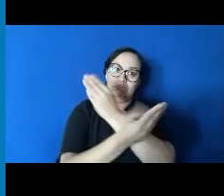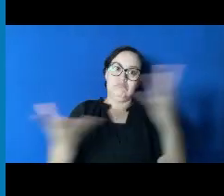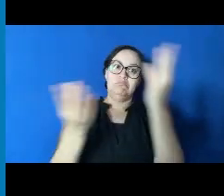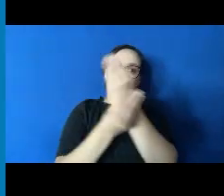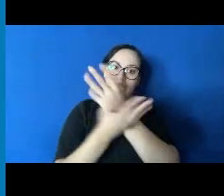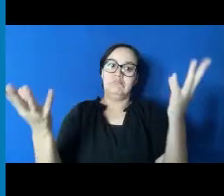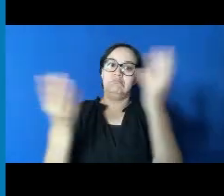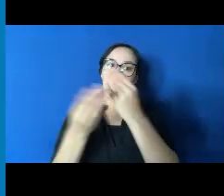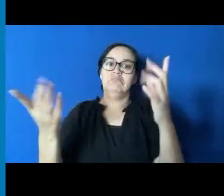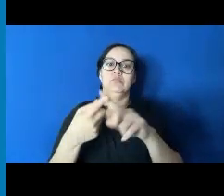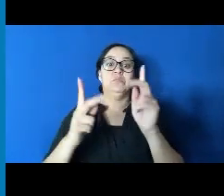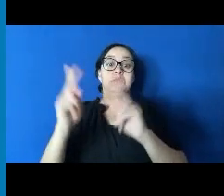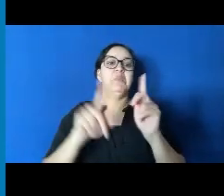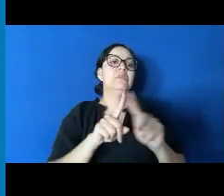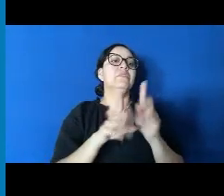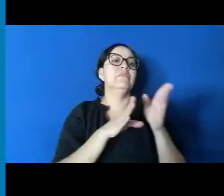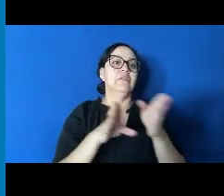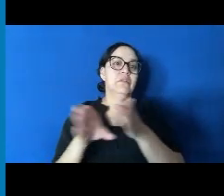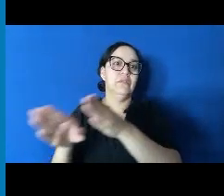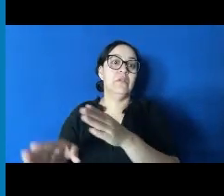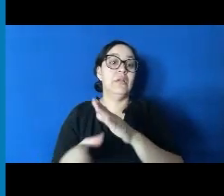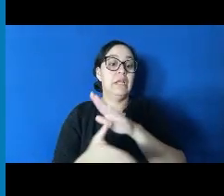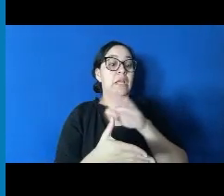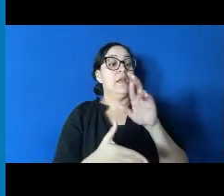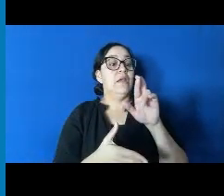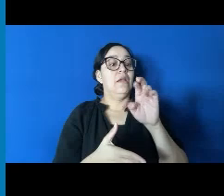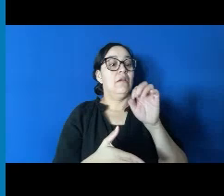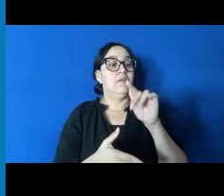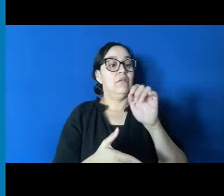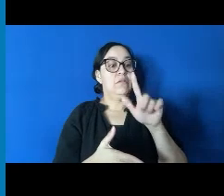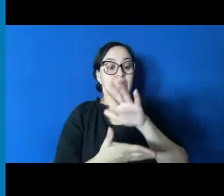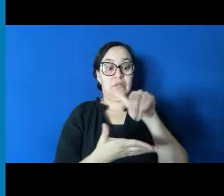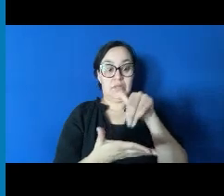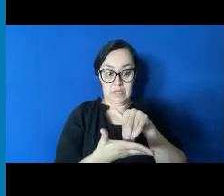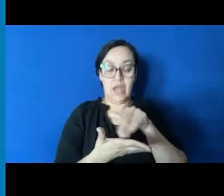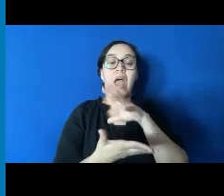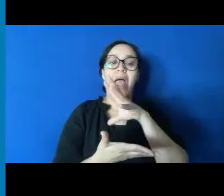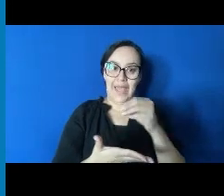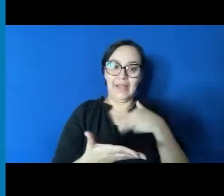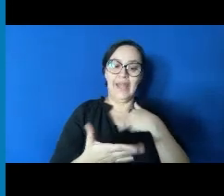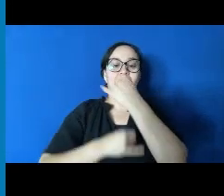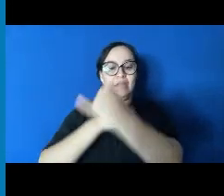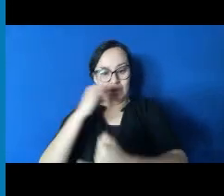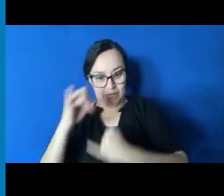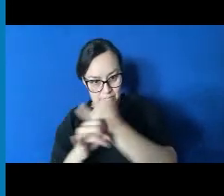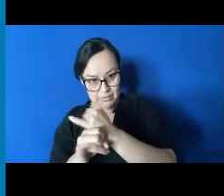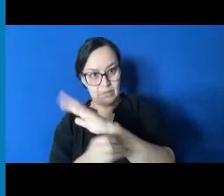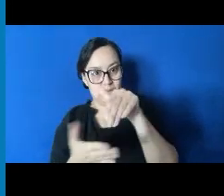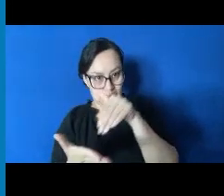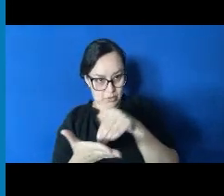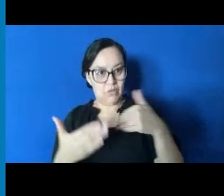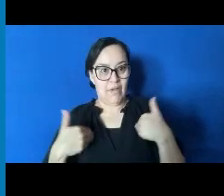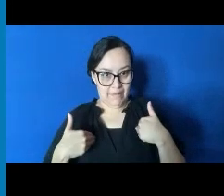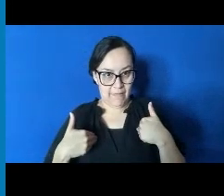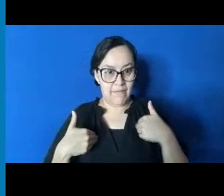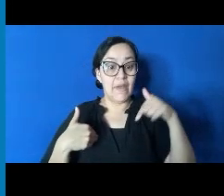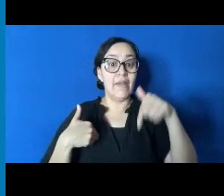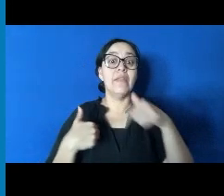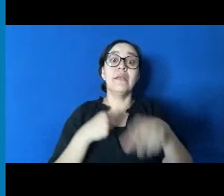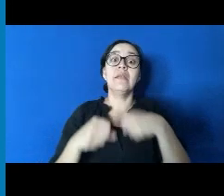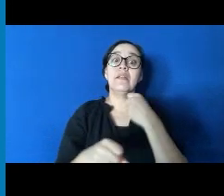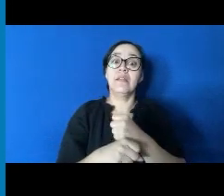then Son create 10 tools in centros order regionales, to como mencioné, y hay un centro make them known. We internacional. have regional centers and international centers or Este es el national equipo del centers. Centro